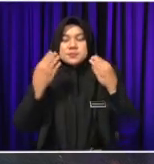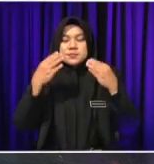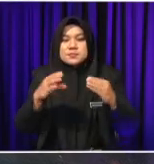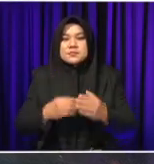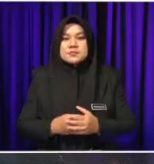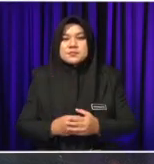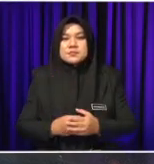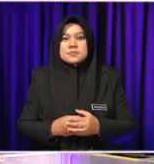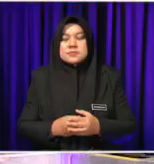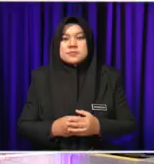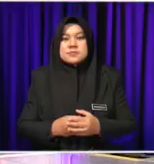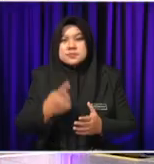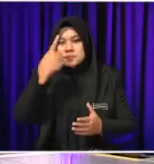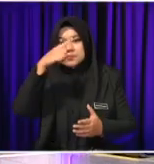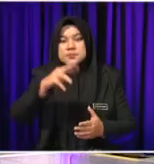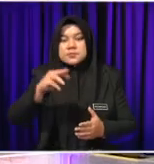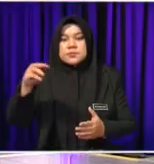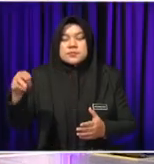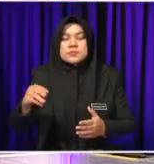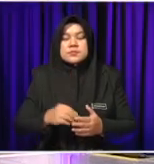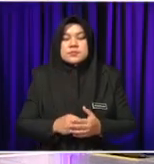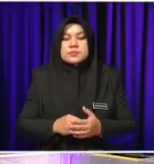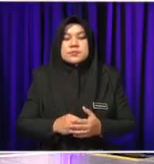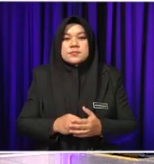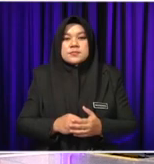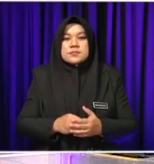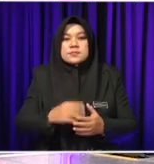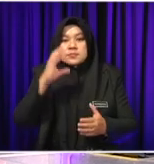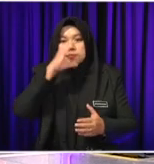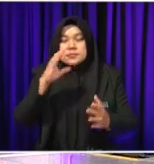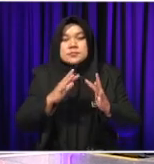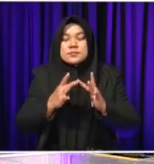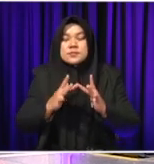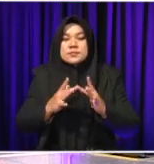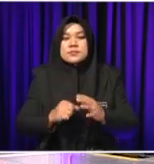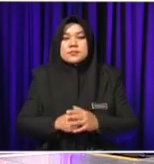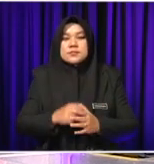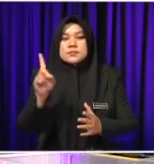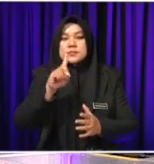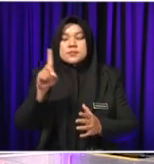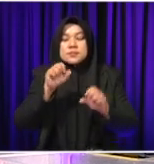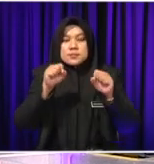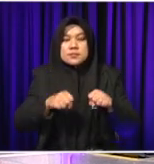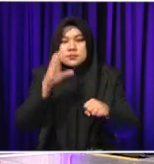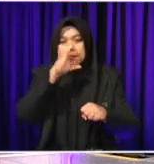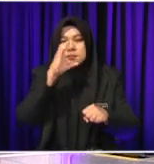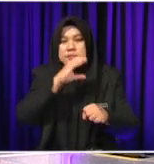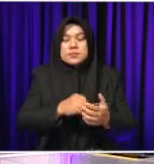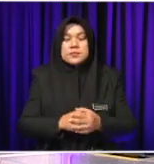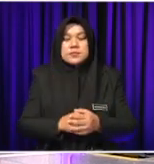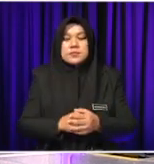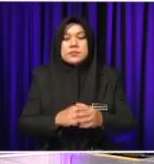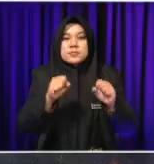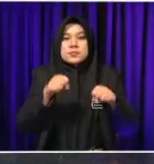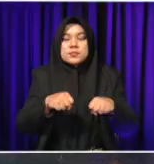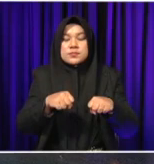of course, for students who are trying to find sources online, trying to do revisions, where can they access? They can definitely